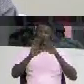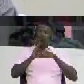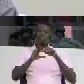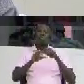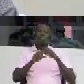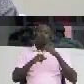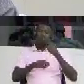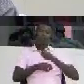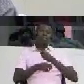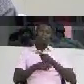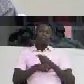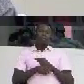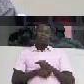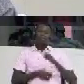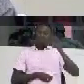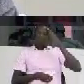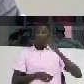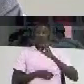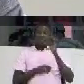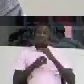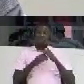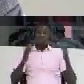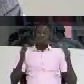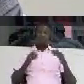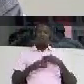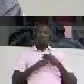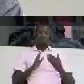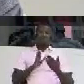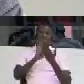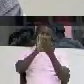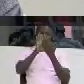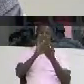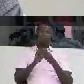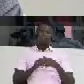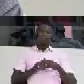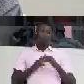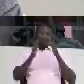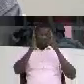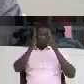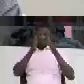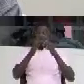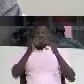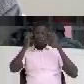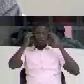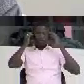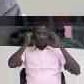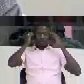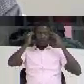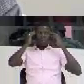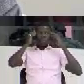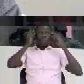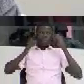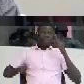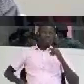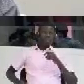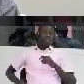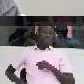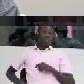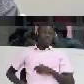public. Thank you very much indeed for your kind attention. This is the end of the statement on behalf of the